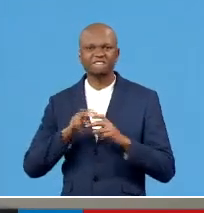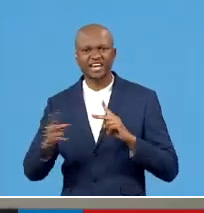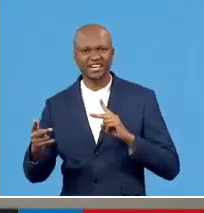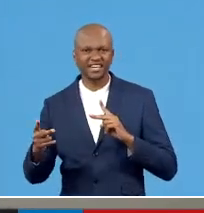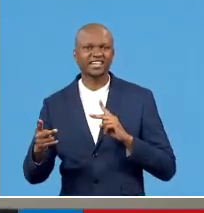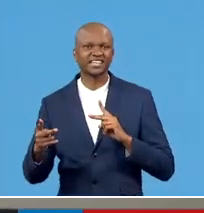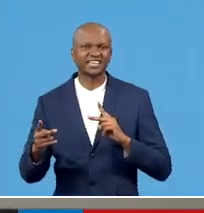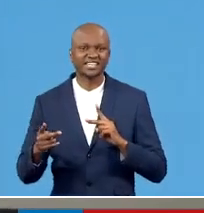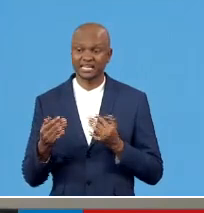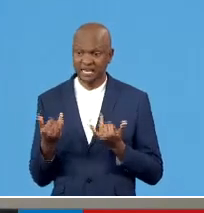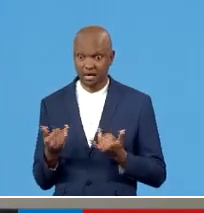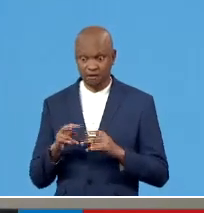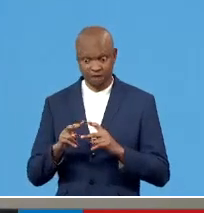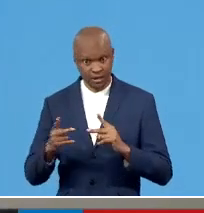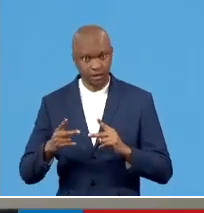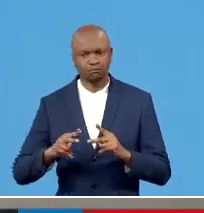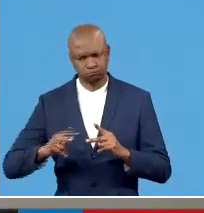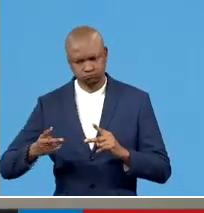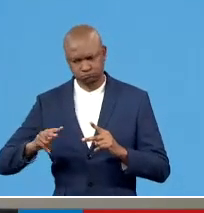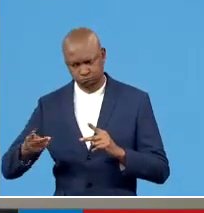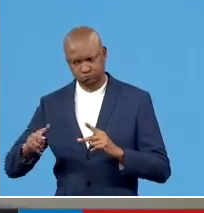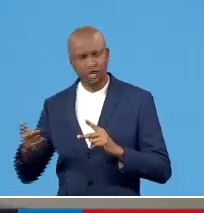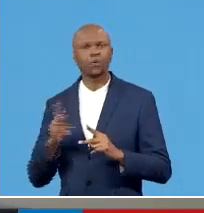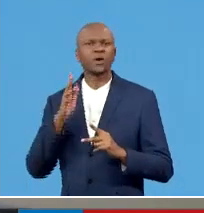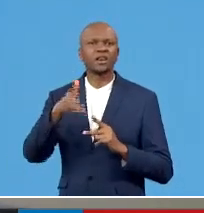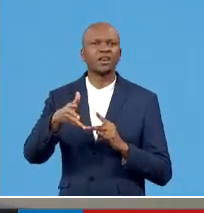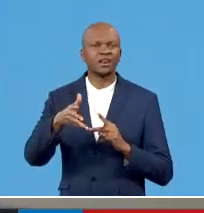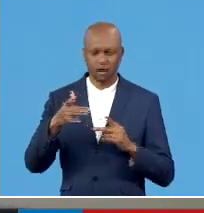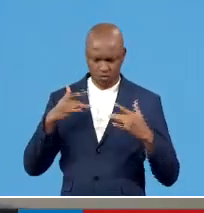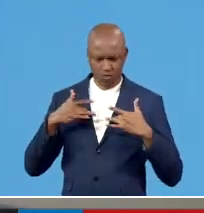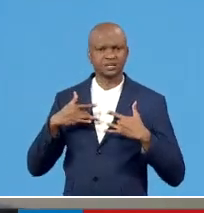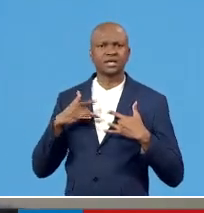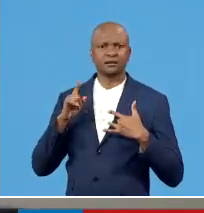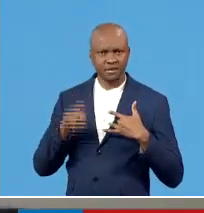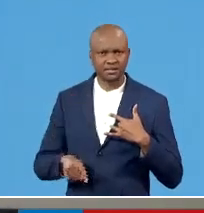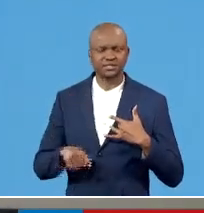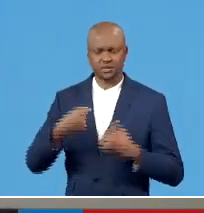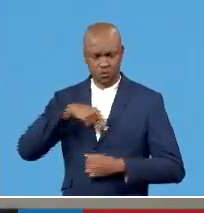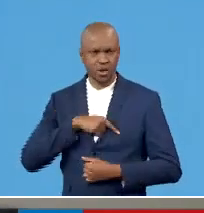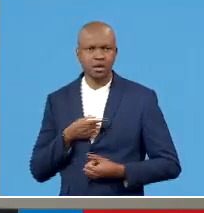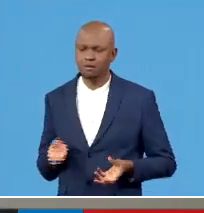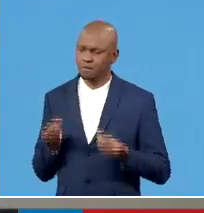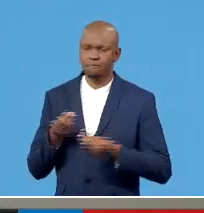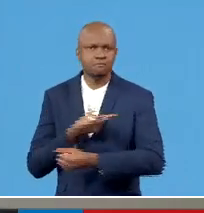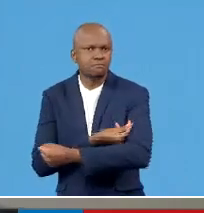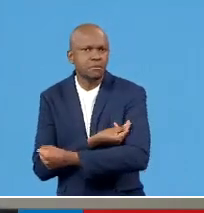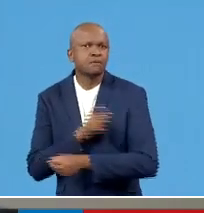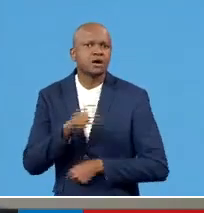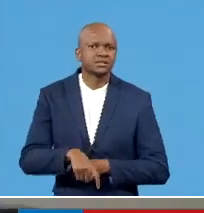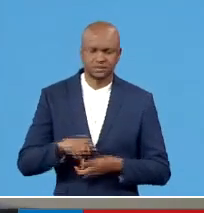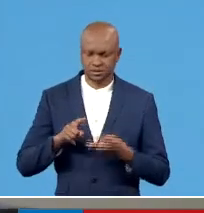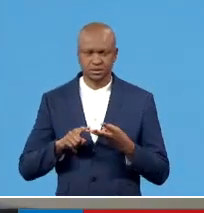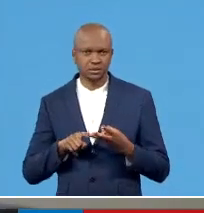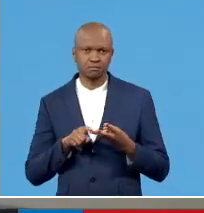well still mutate. So we should be concerned, and we should get vaccinated, and we should, if we are vulnerable